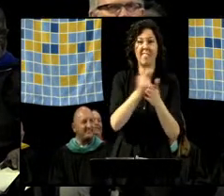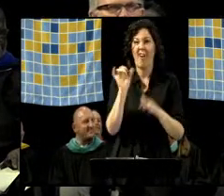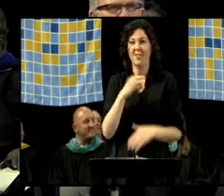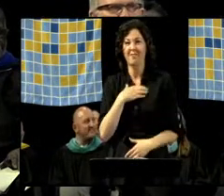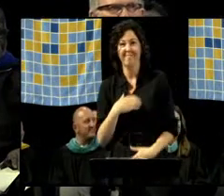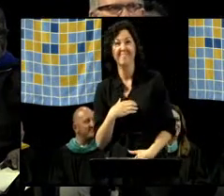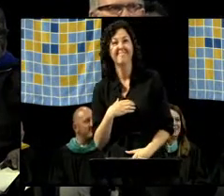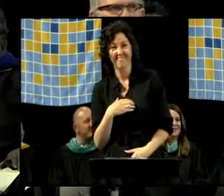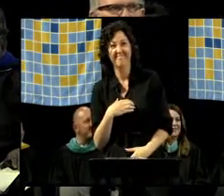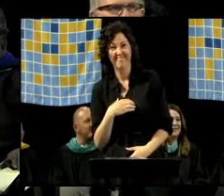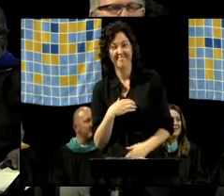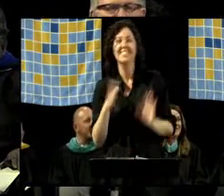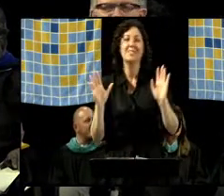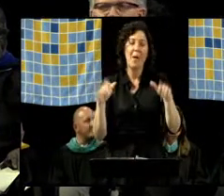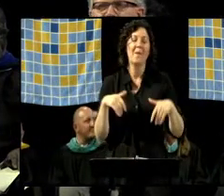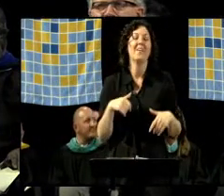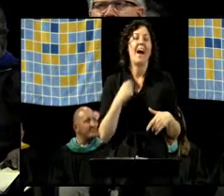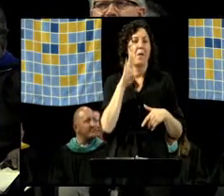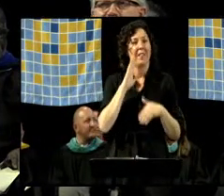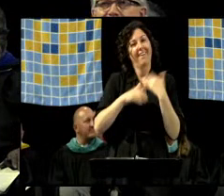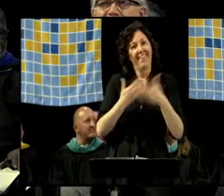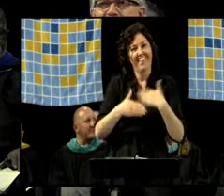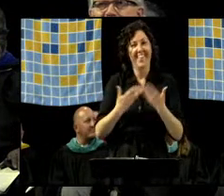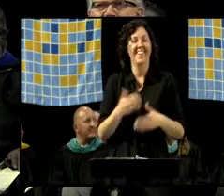the quickest way possible,